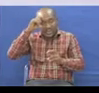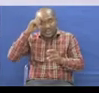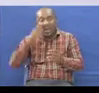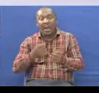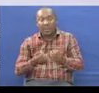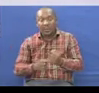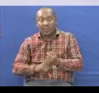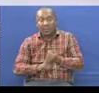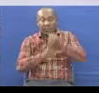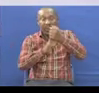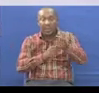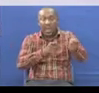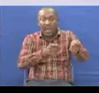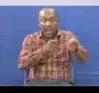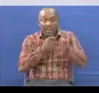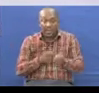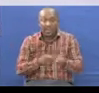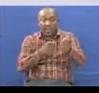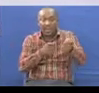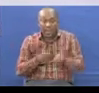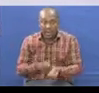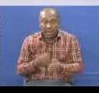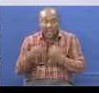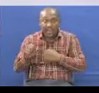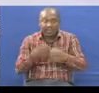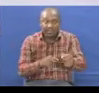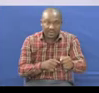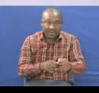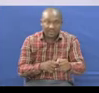having abnormal, whether it is excessive